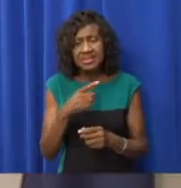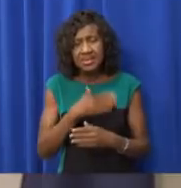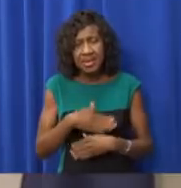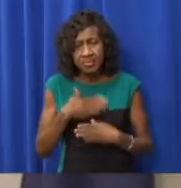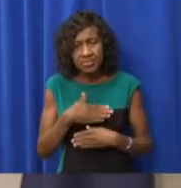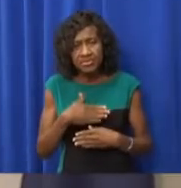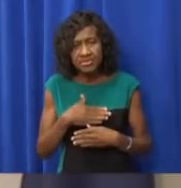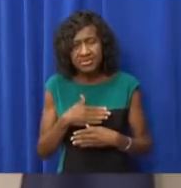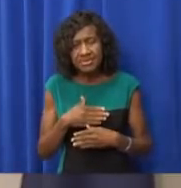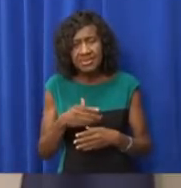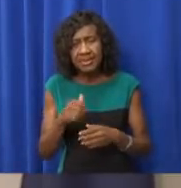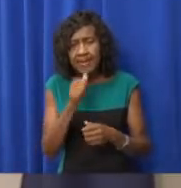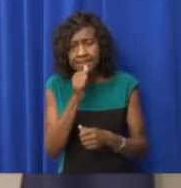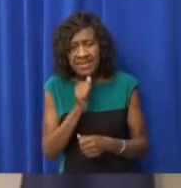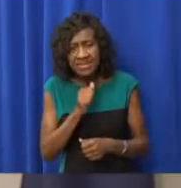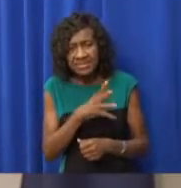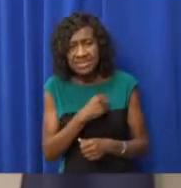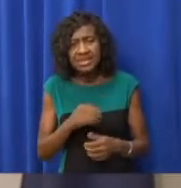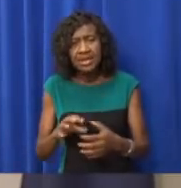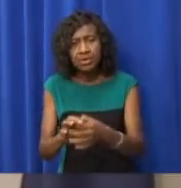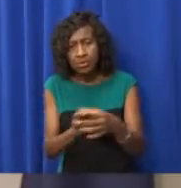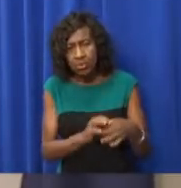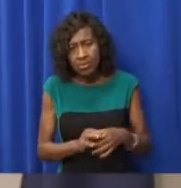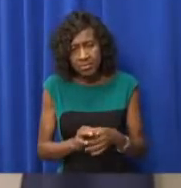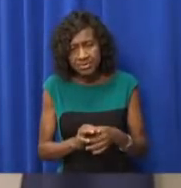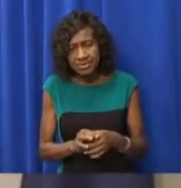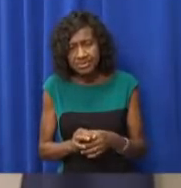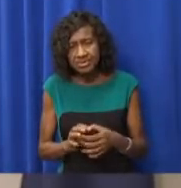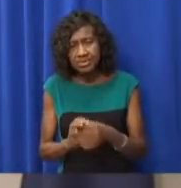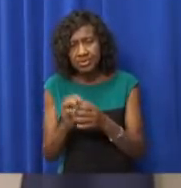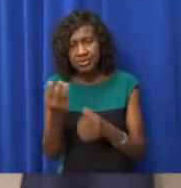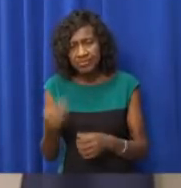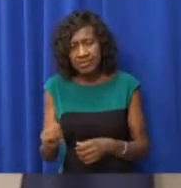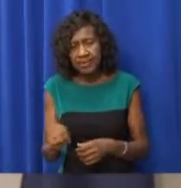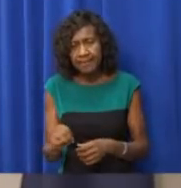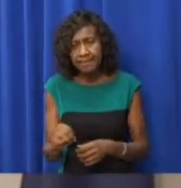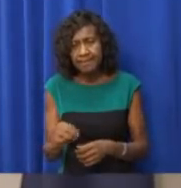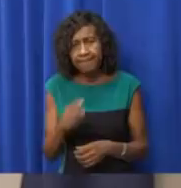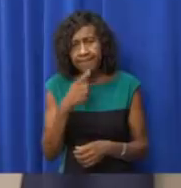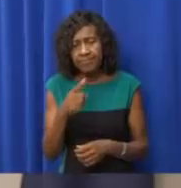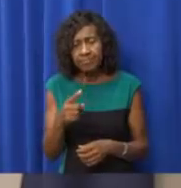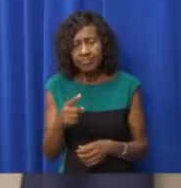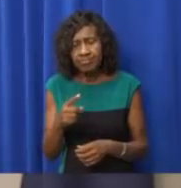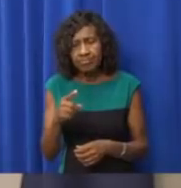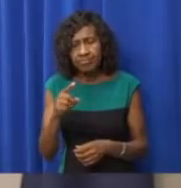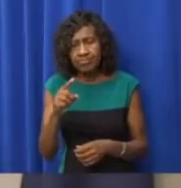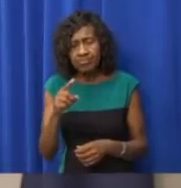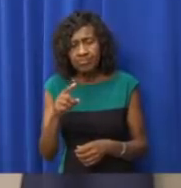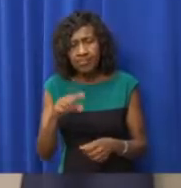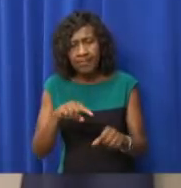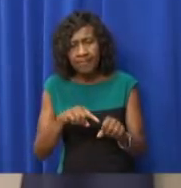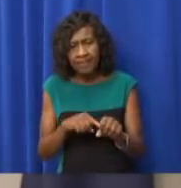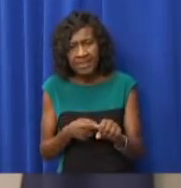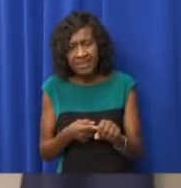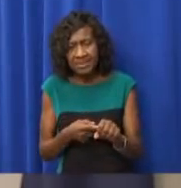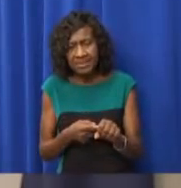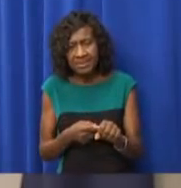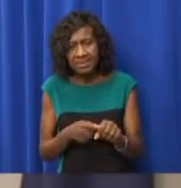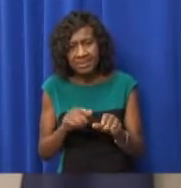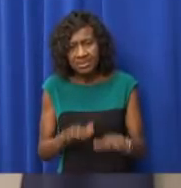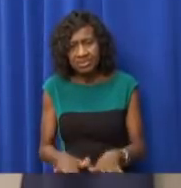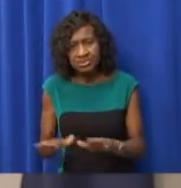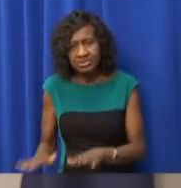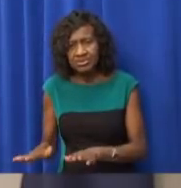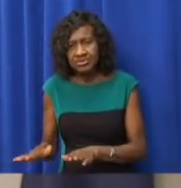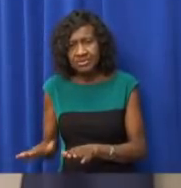patience and cooperation. Moving on, I'm proud to announce that the launch of the Kids Helpline. We've